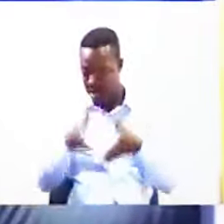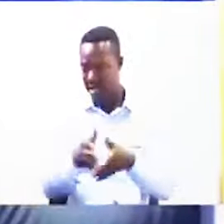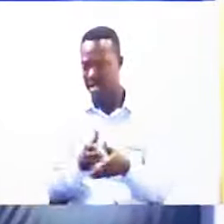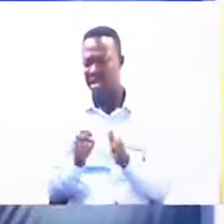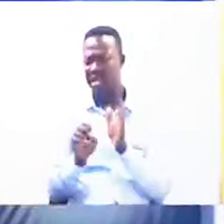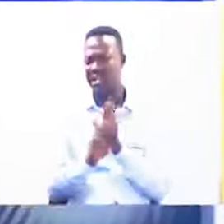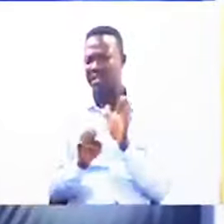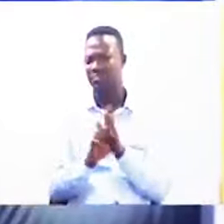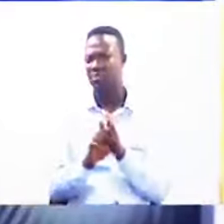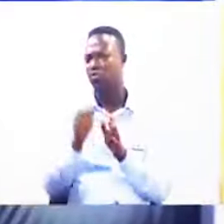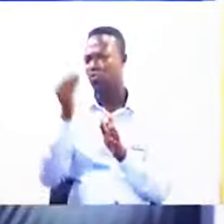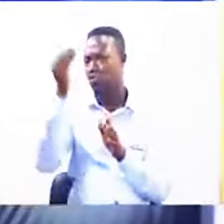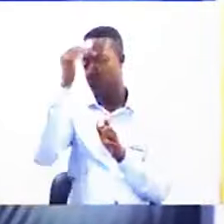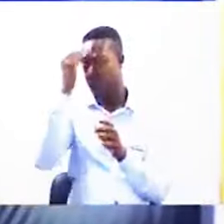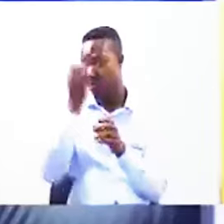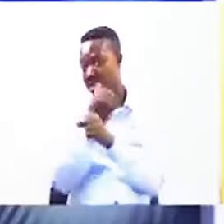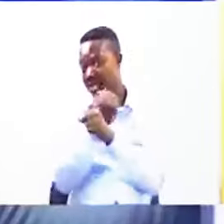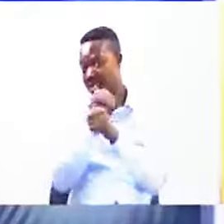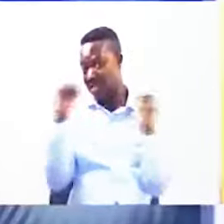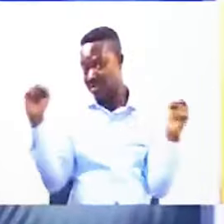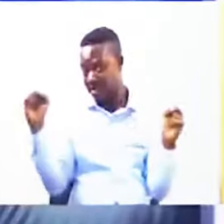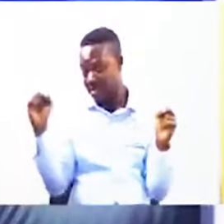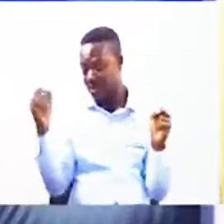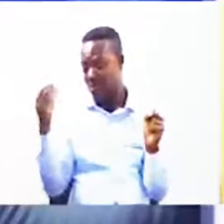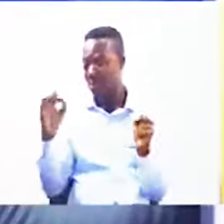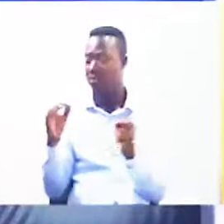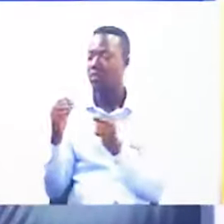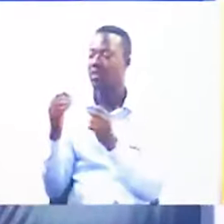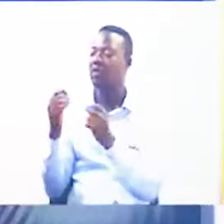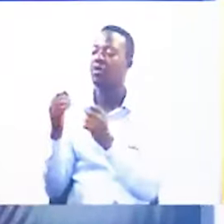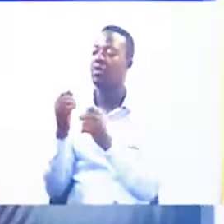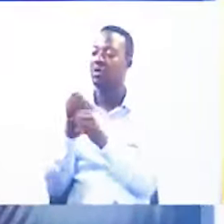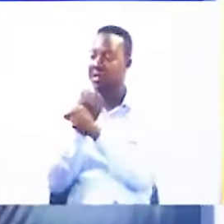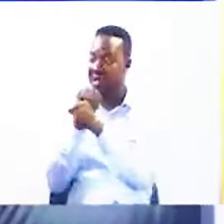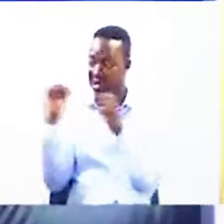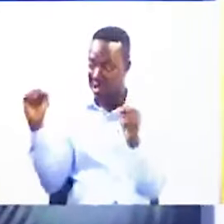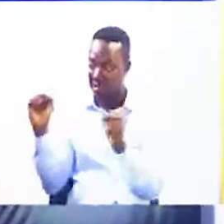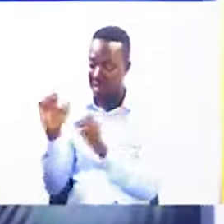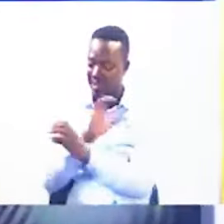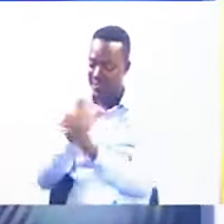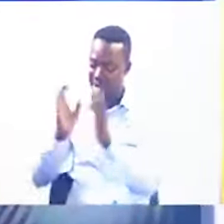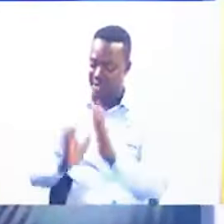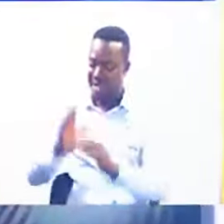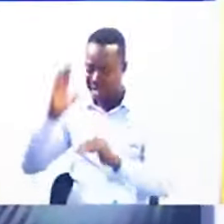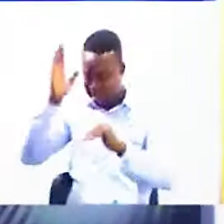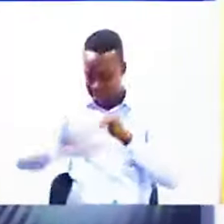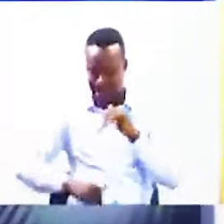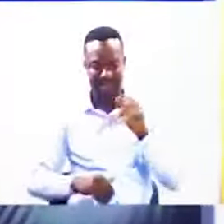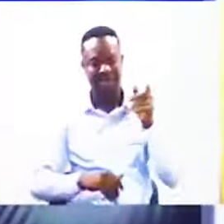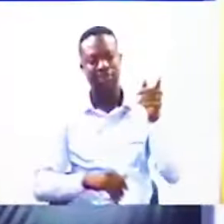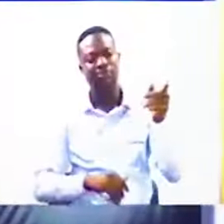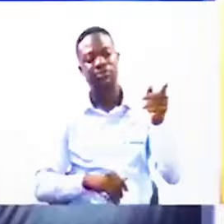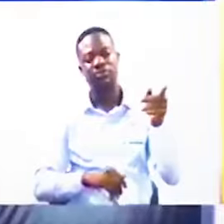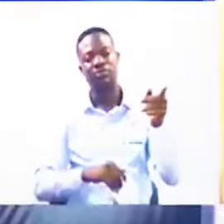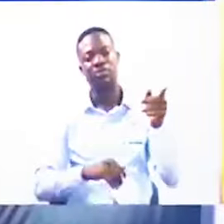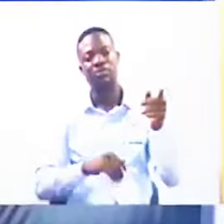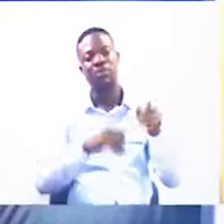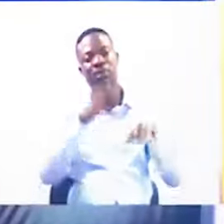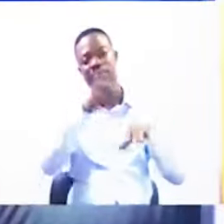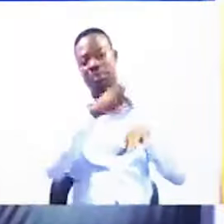the salvation of the Gentiles than Peter, because for him, he knew it by revelation and